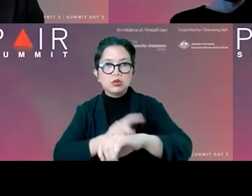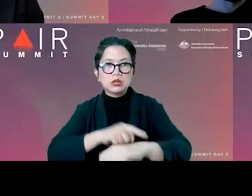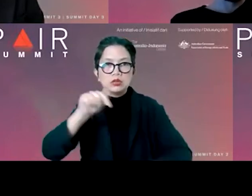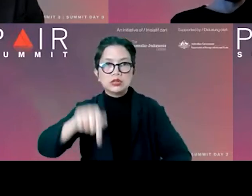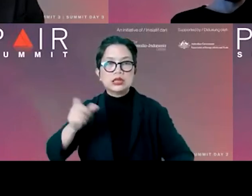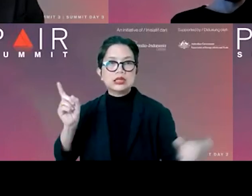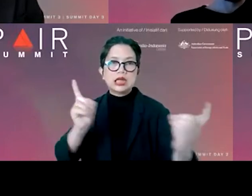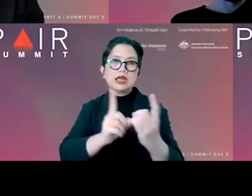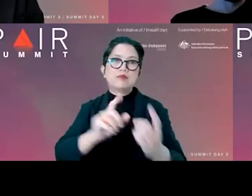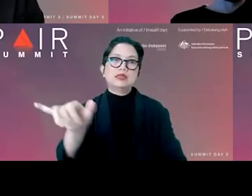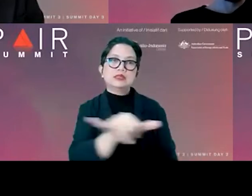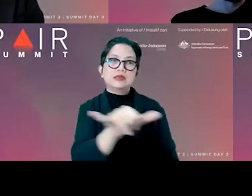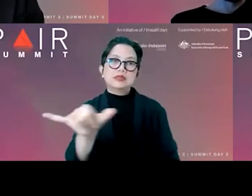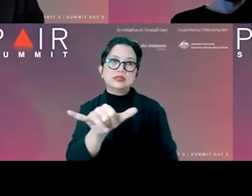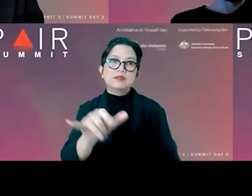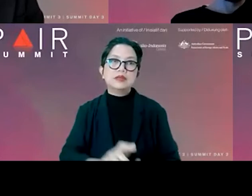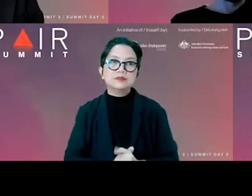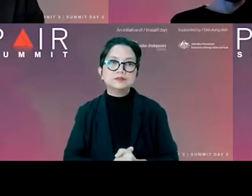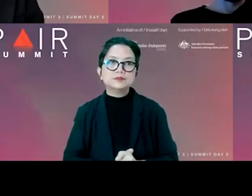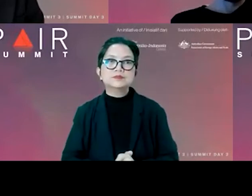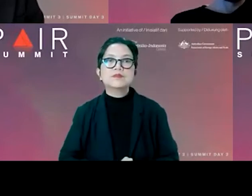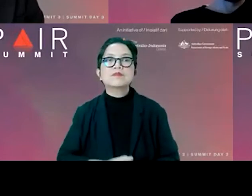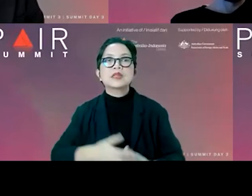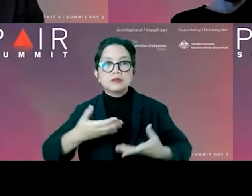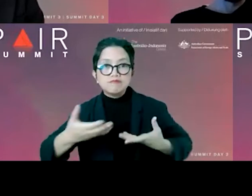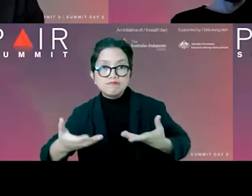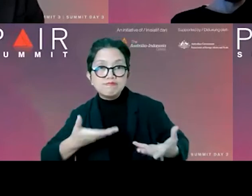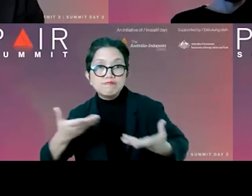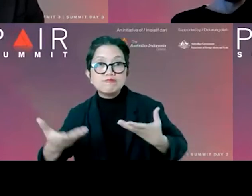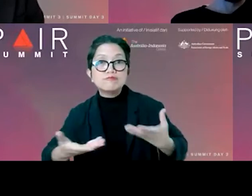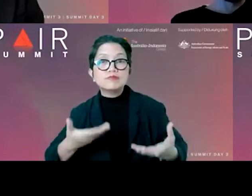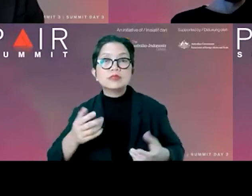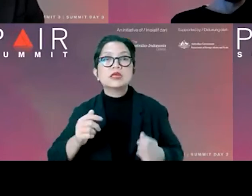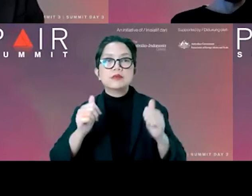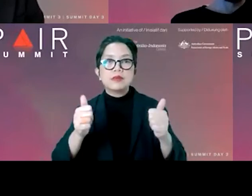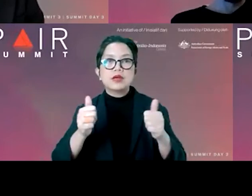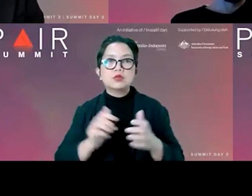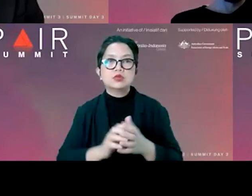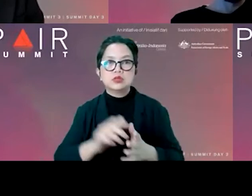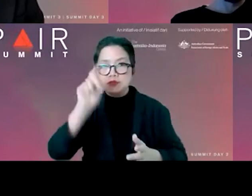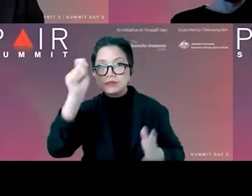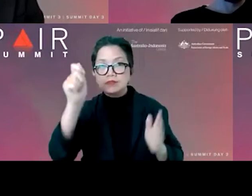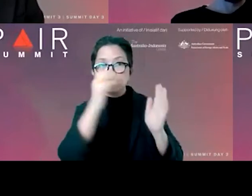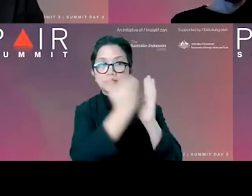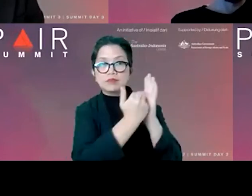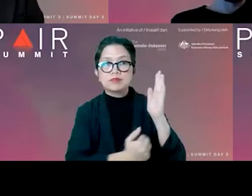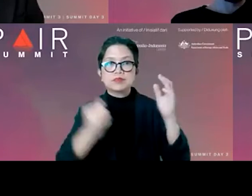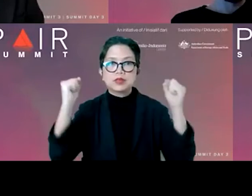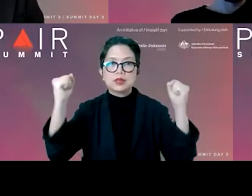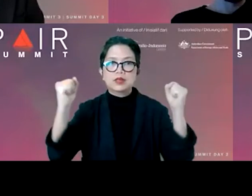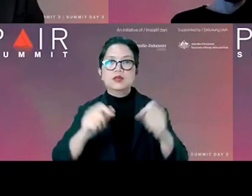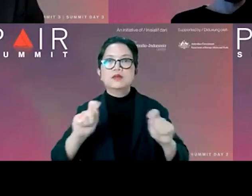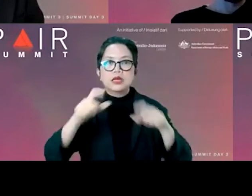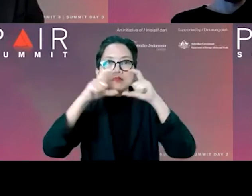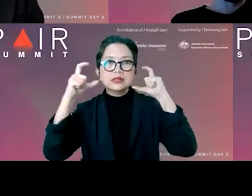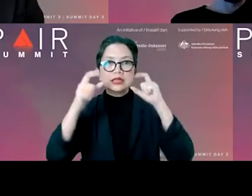behave appropriately. People are fully masked when you walk around. I mean, I live in Jakarta, so I see it from that front. But I also